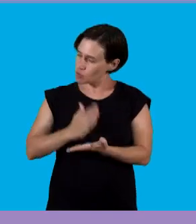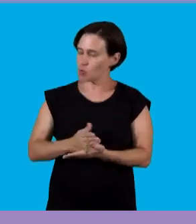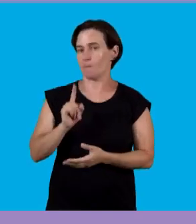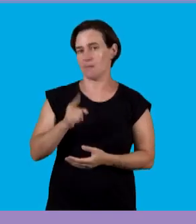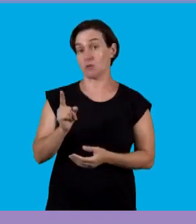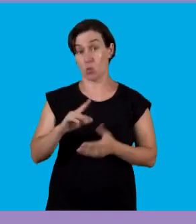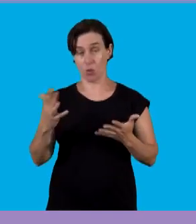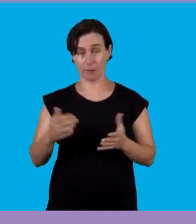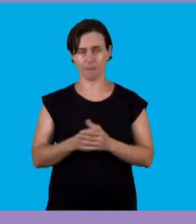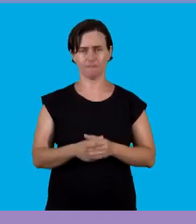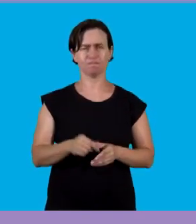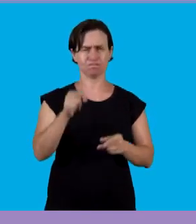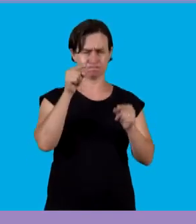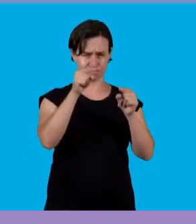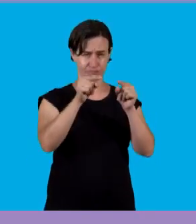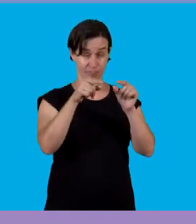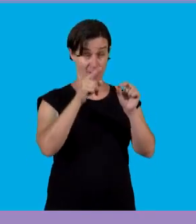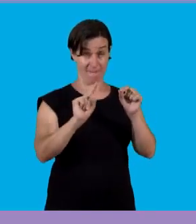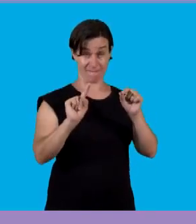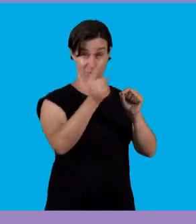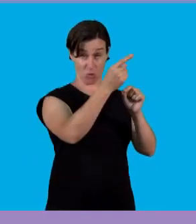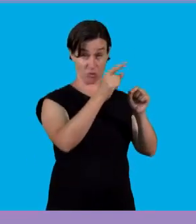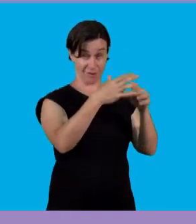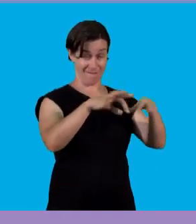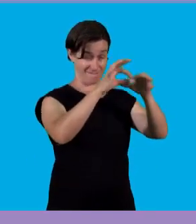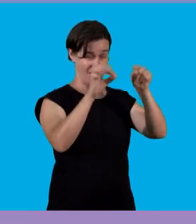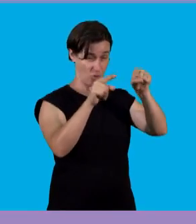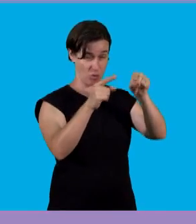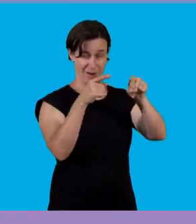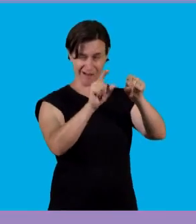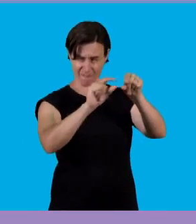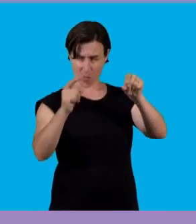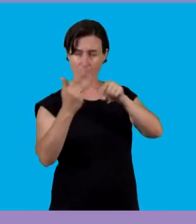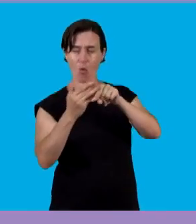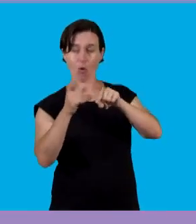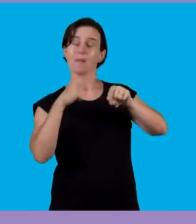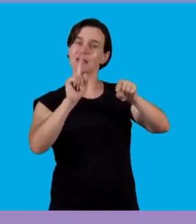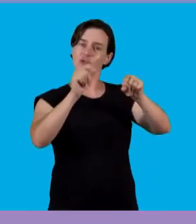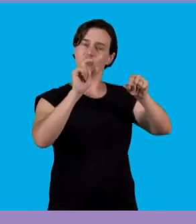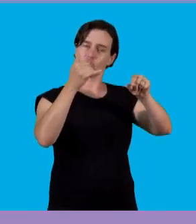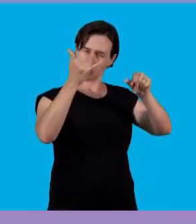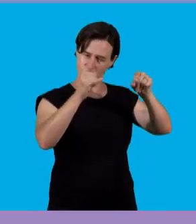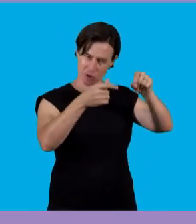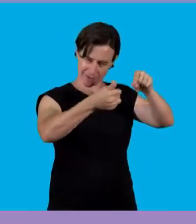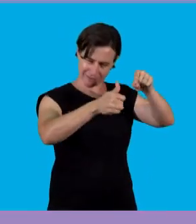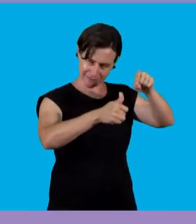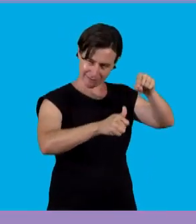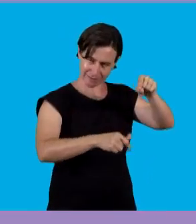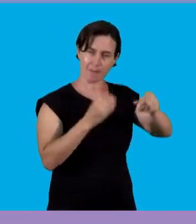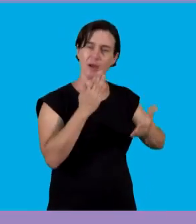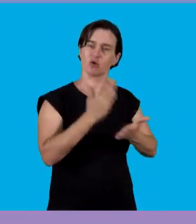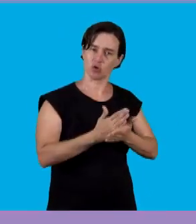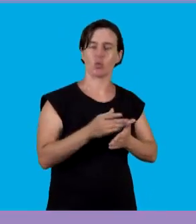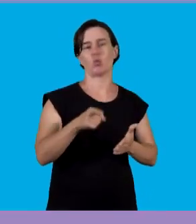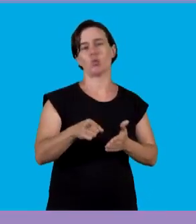that the difference is found between consecutive terms to assist in determining the